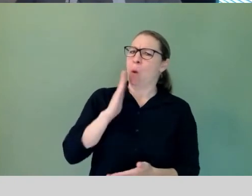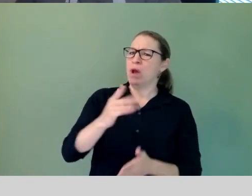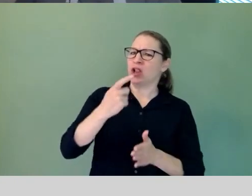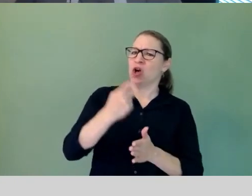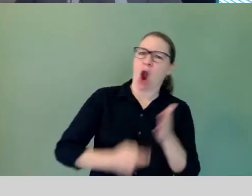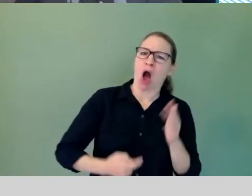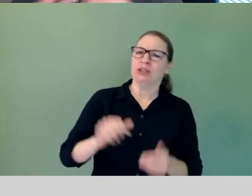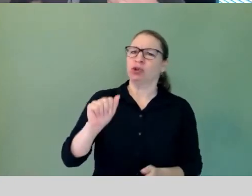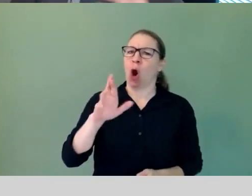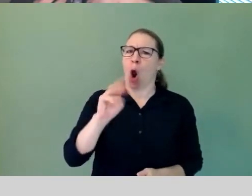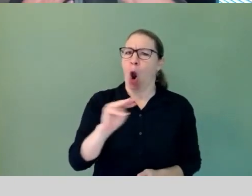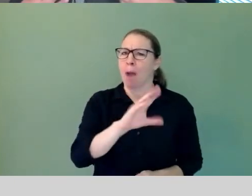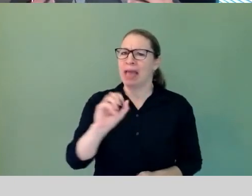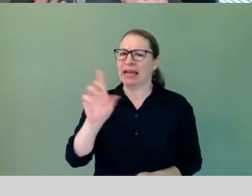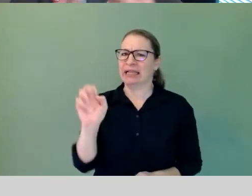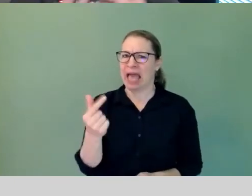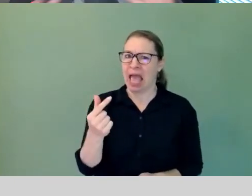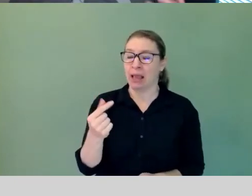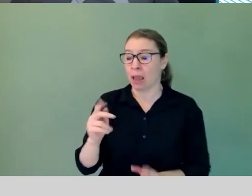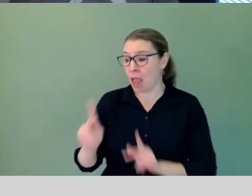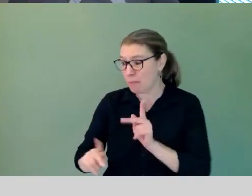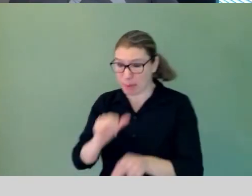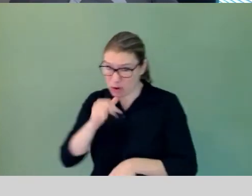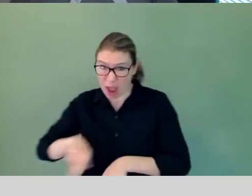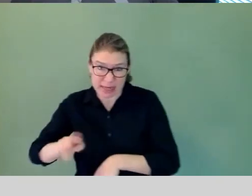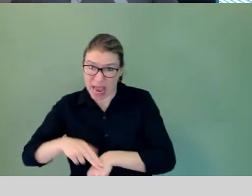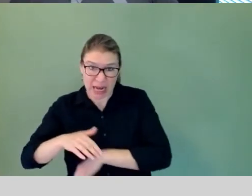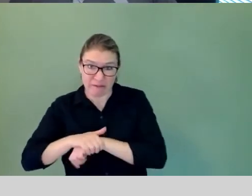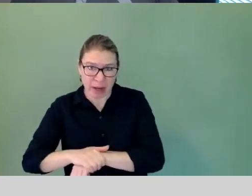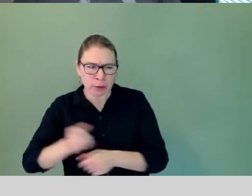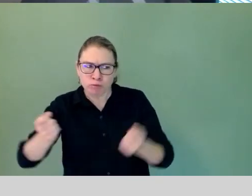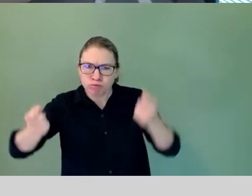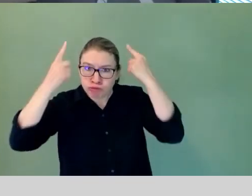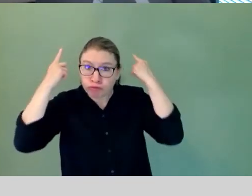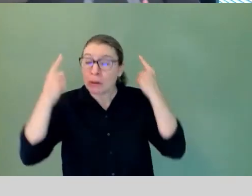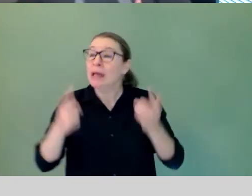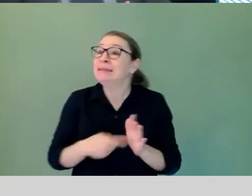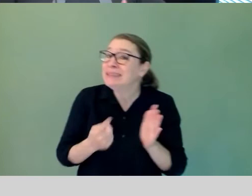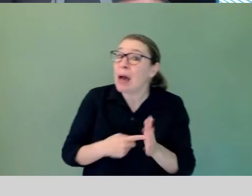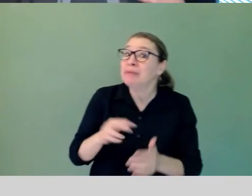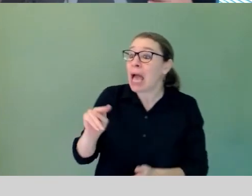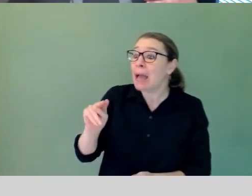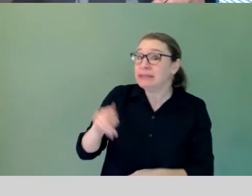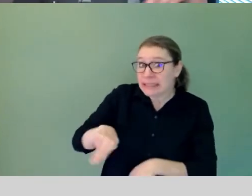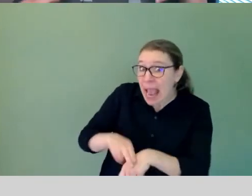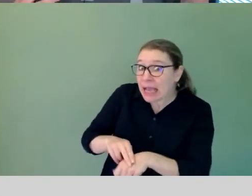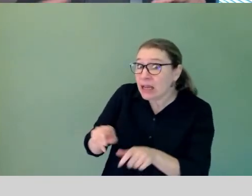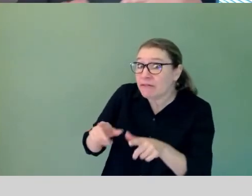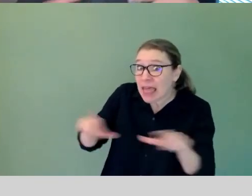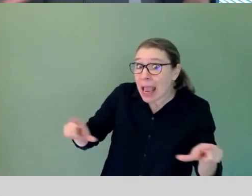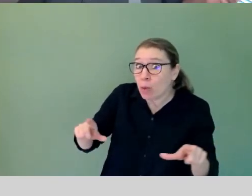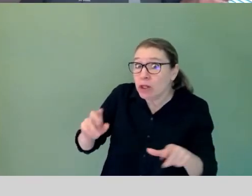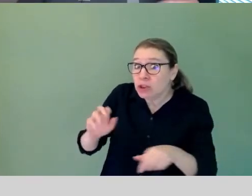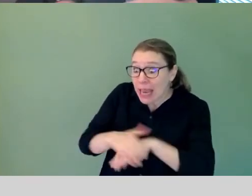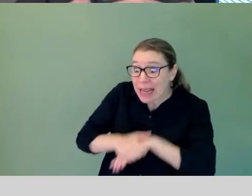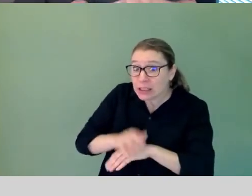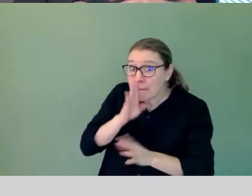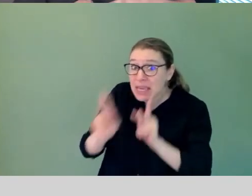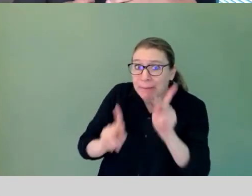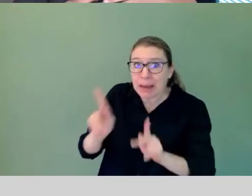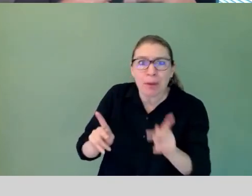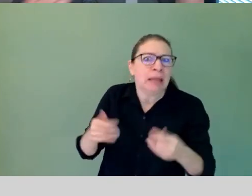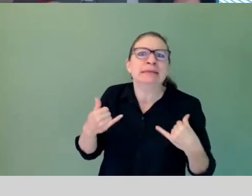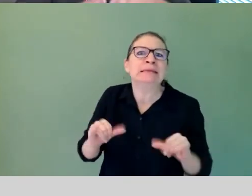non-native speakers would understand. It's things that sometimes even native speakers won't understand. So if you're using these idioms, they